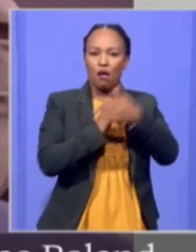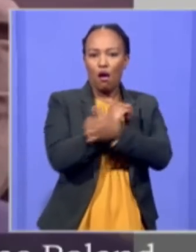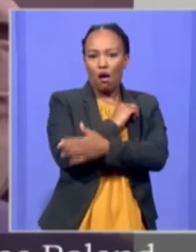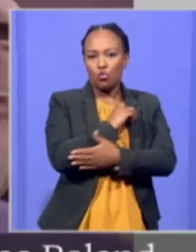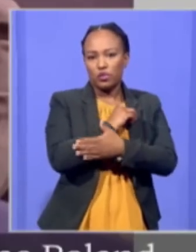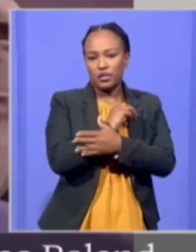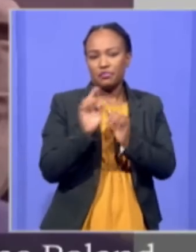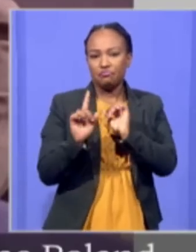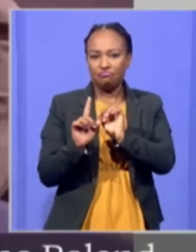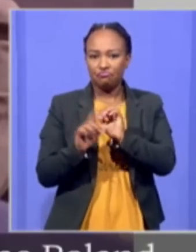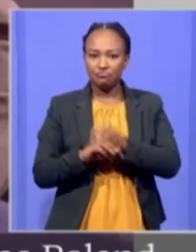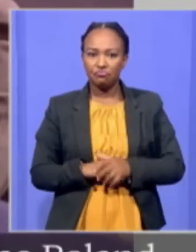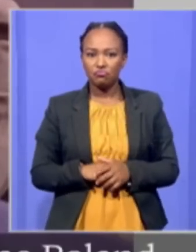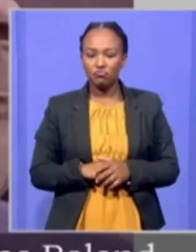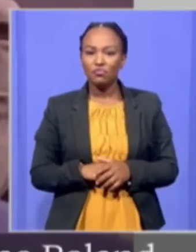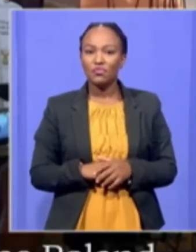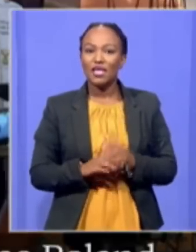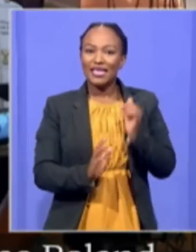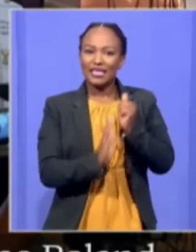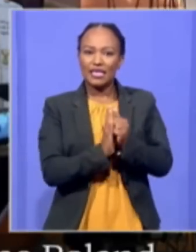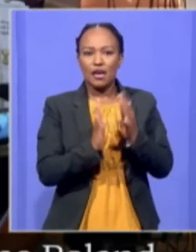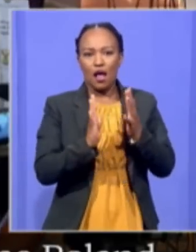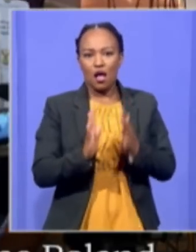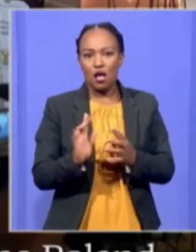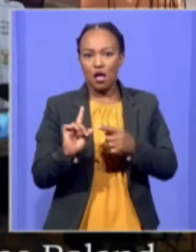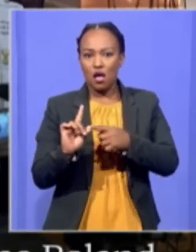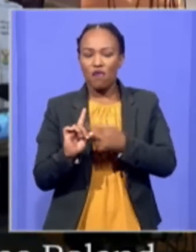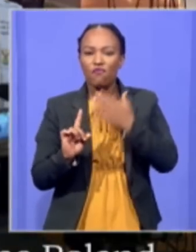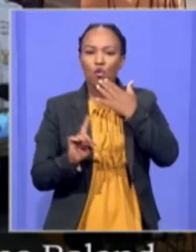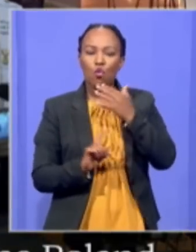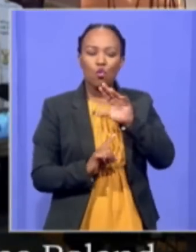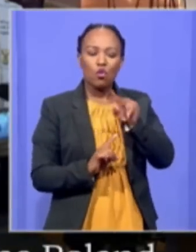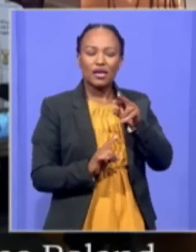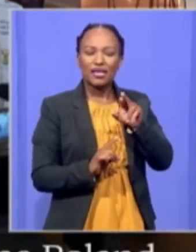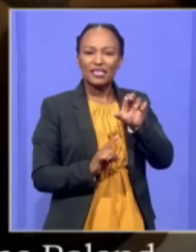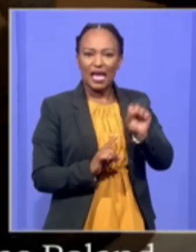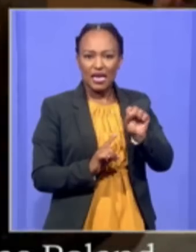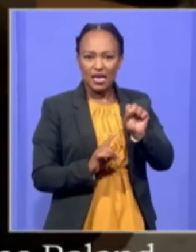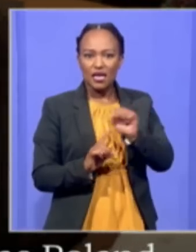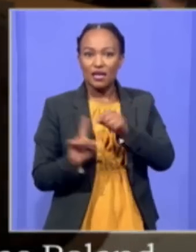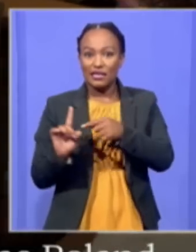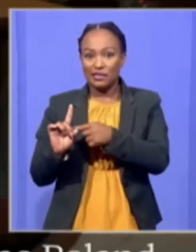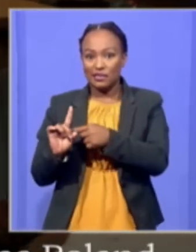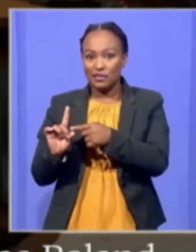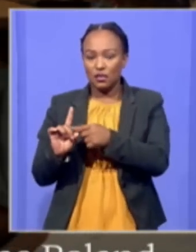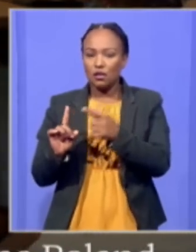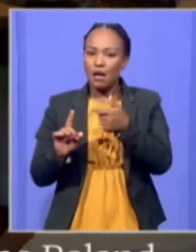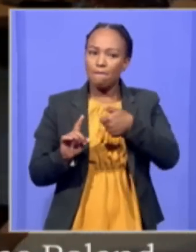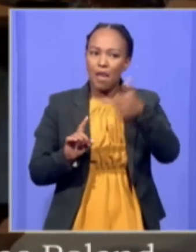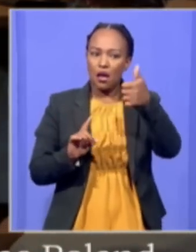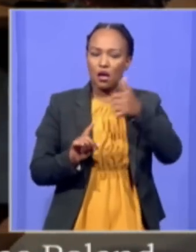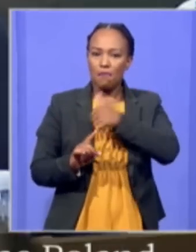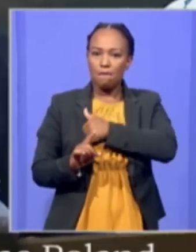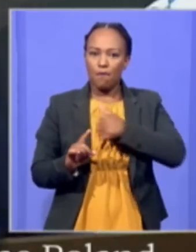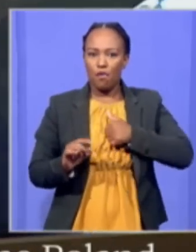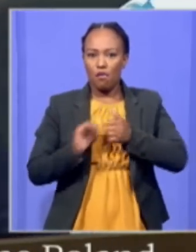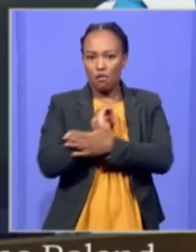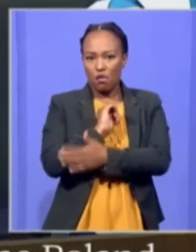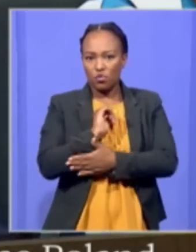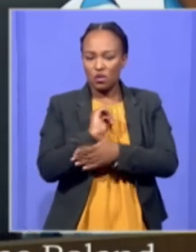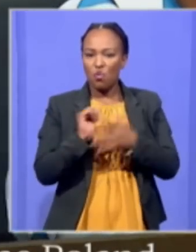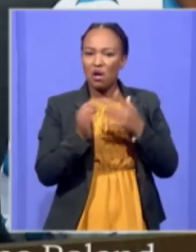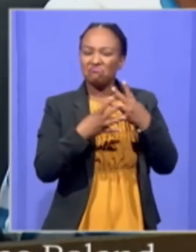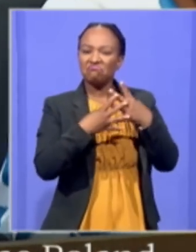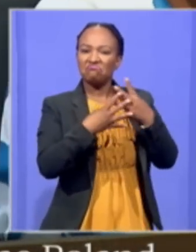Molai wa molwela tokologo Chris Hani e le go Janus Walus o hudušetšwa ga gabo Poland ka morago ga go fetša mengwaga e ka bago e 30